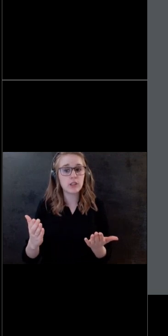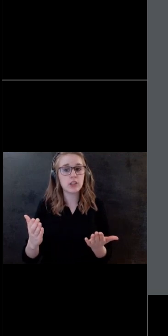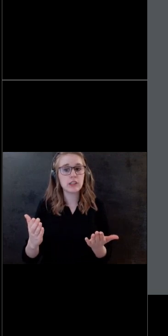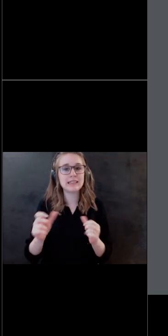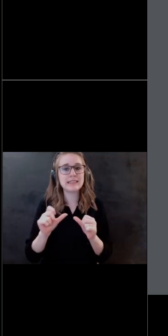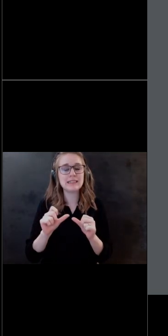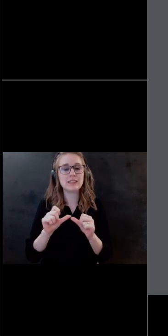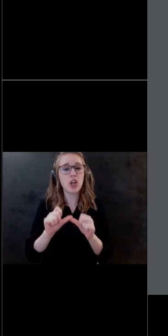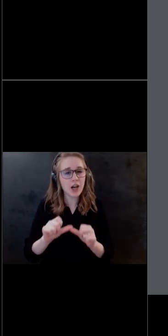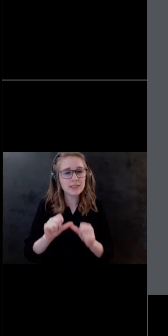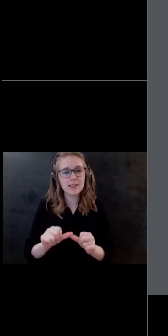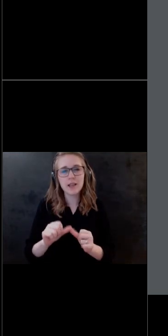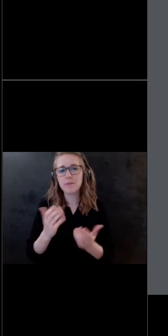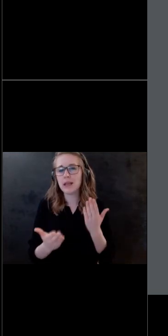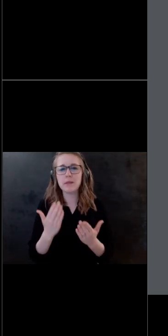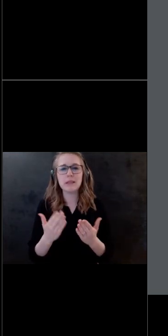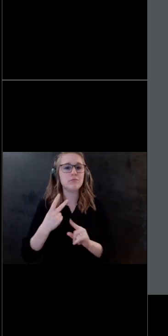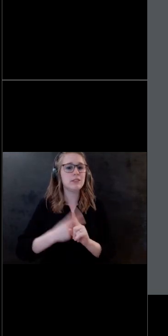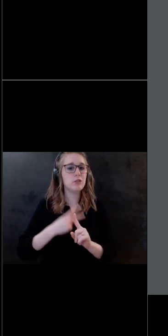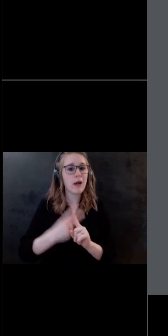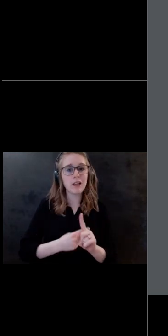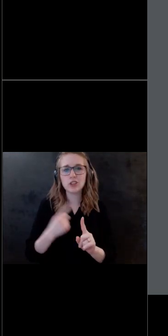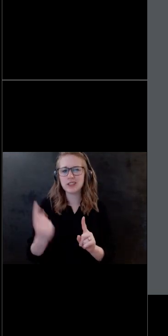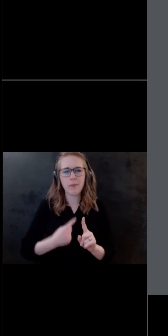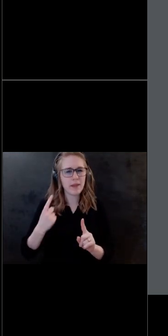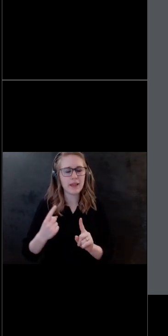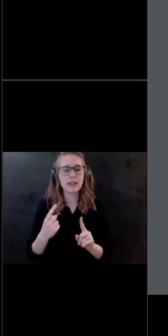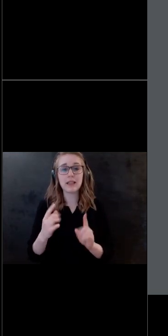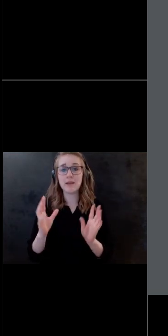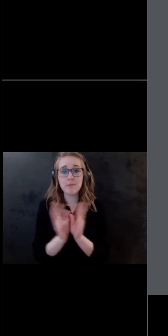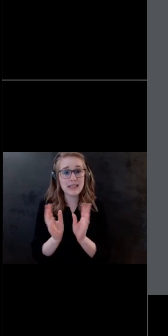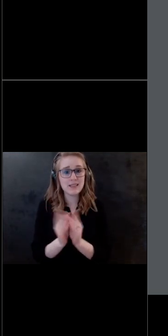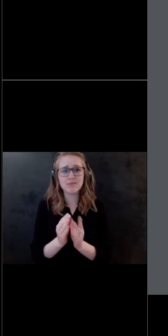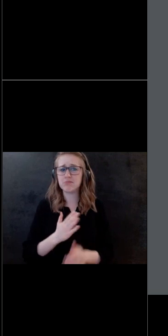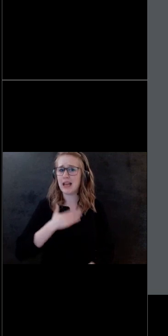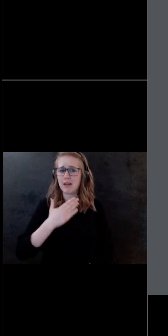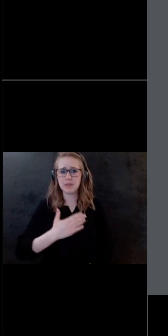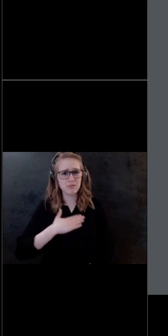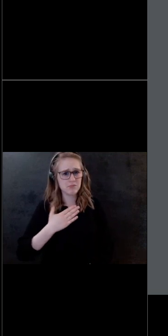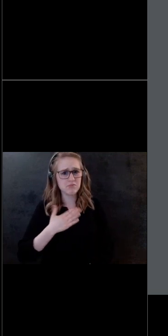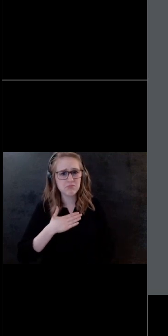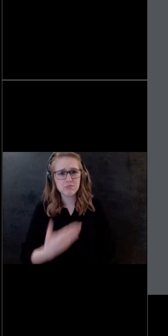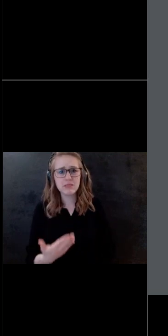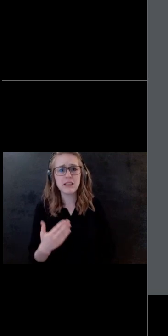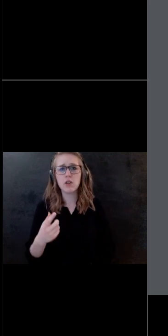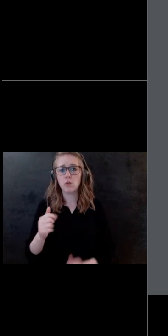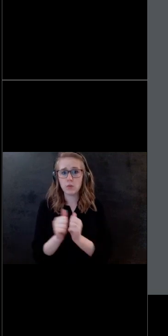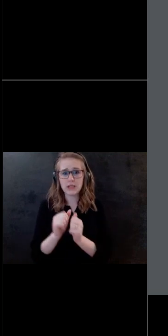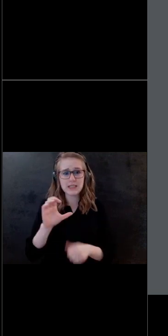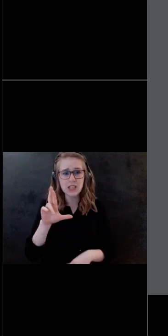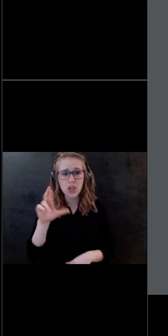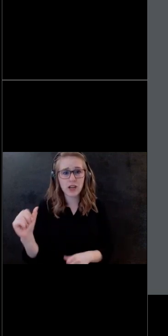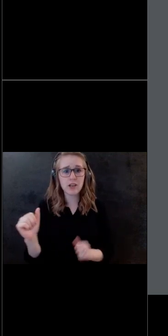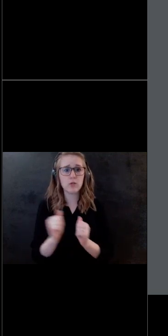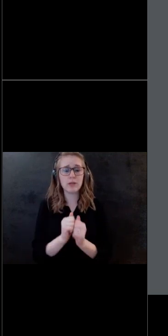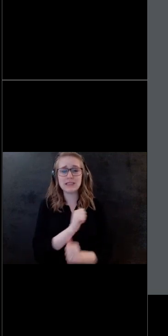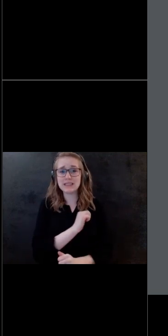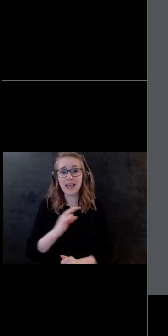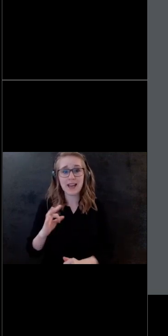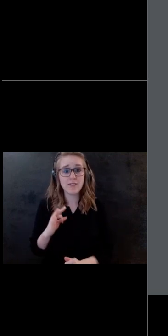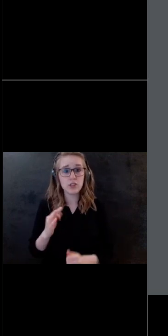constant, whether that's every 2 months or so, you know, a meeting, and I'm happy to do so with the CRA, with staff, just to keep